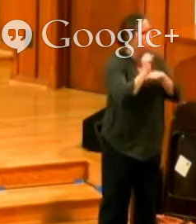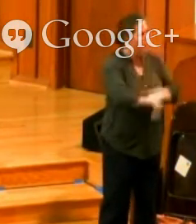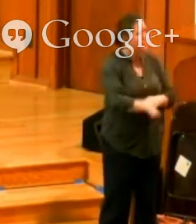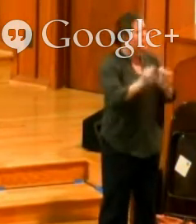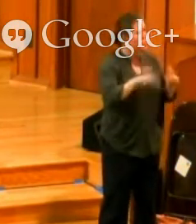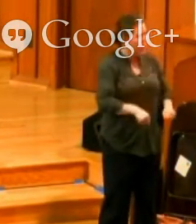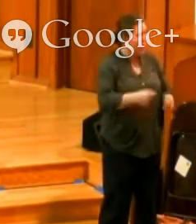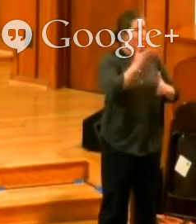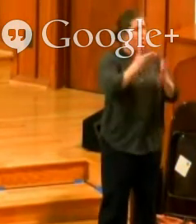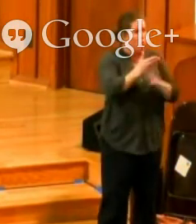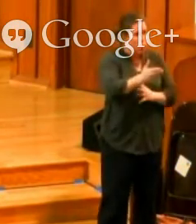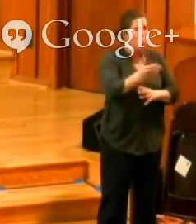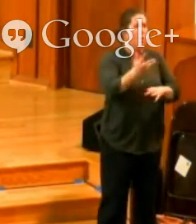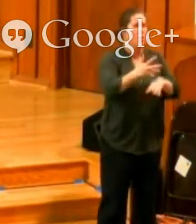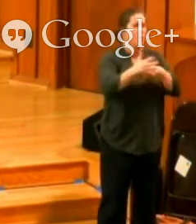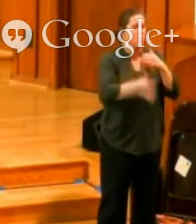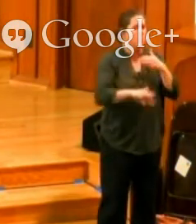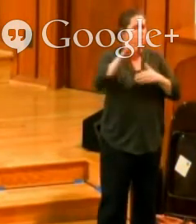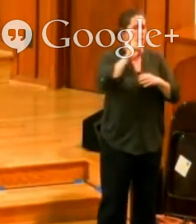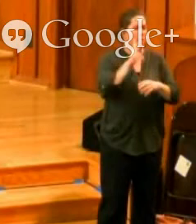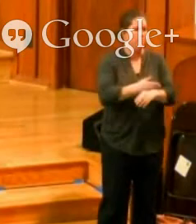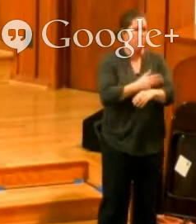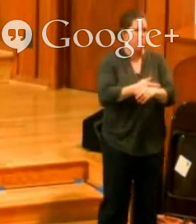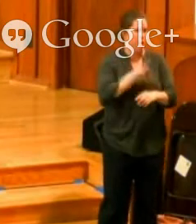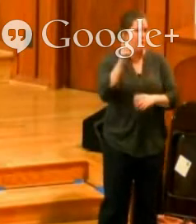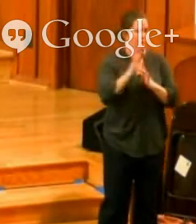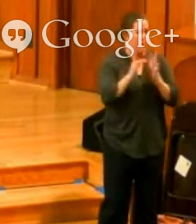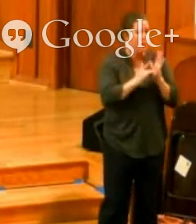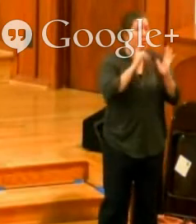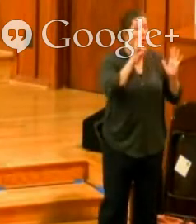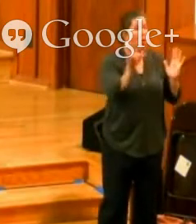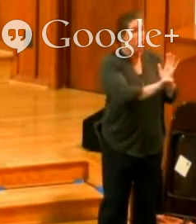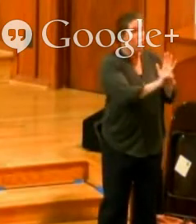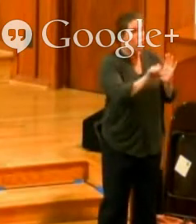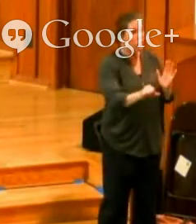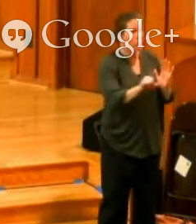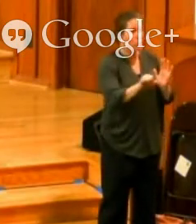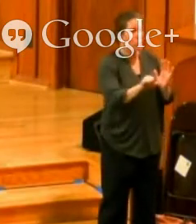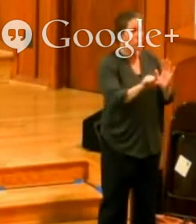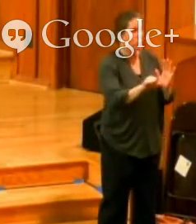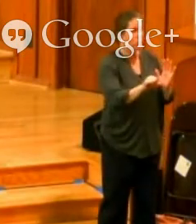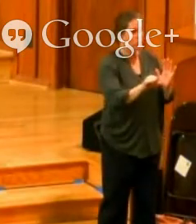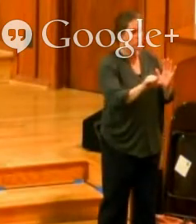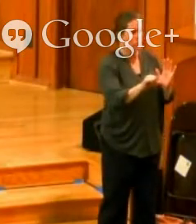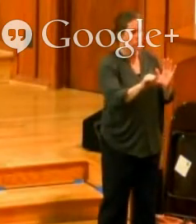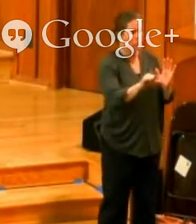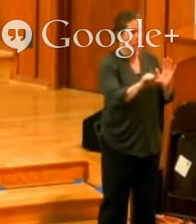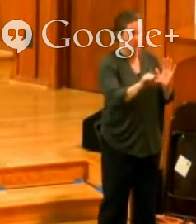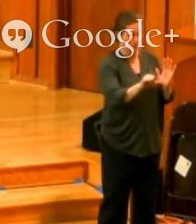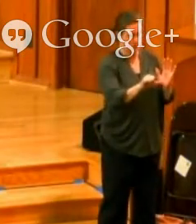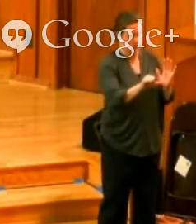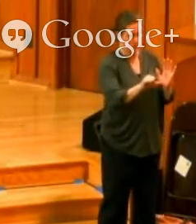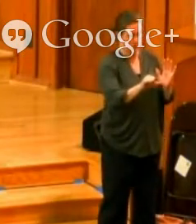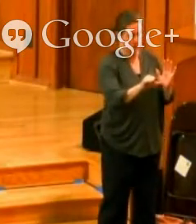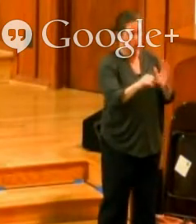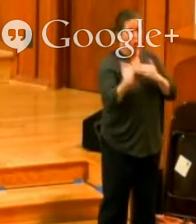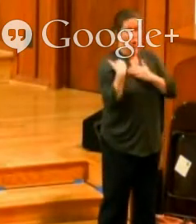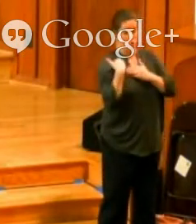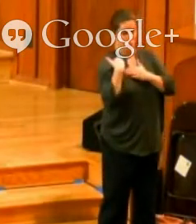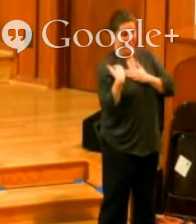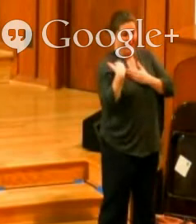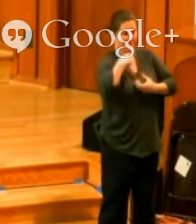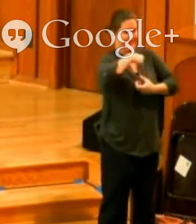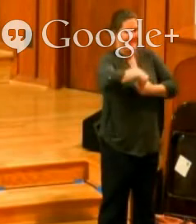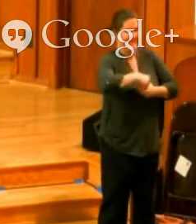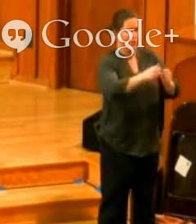through the accountability that he offers. Also, we can overcome through the accountability that we have in togetherness.